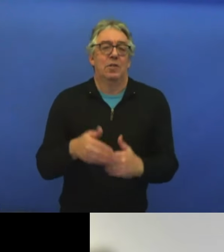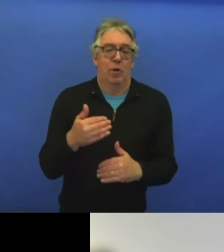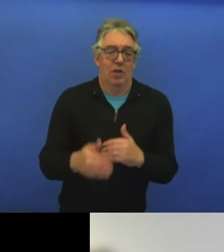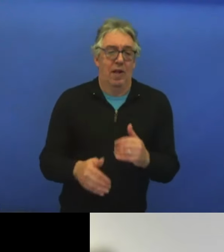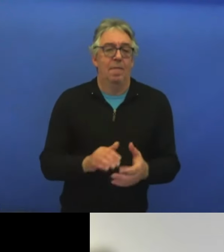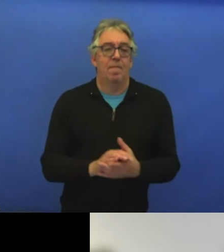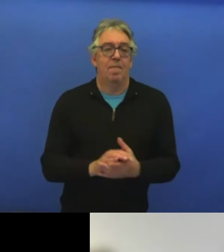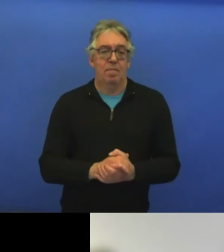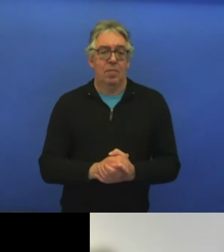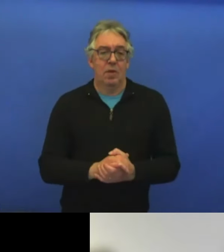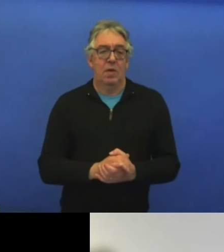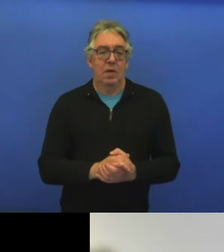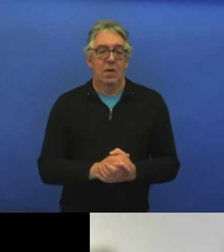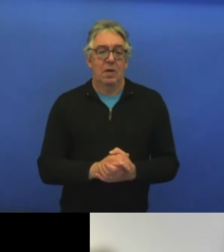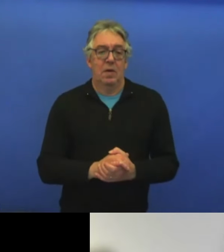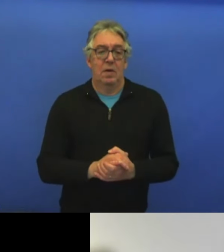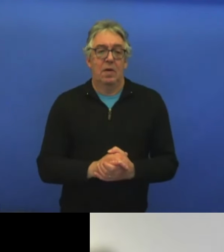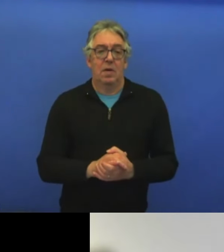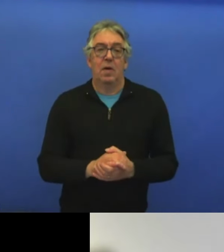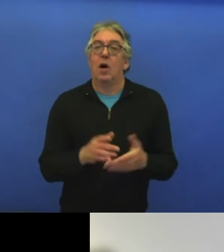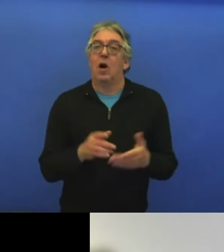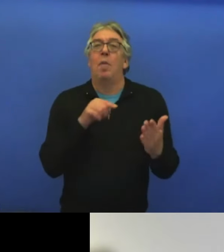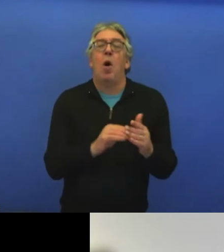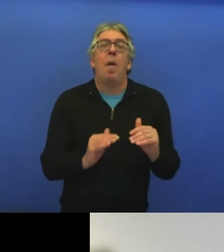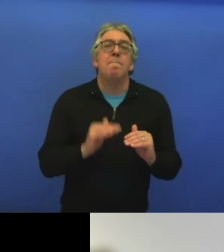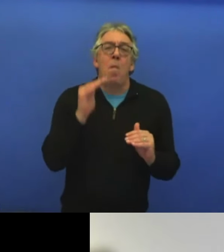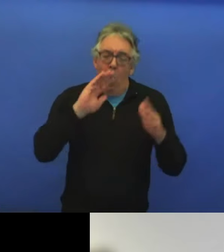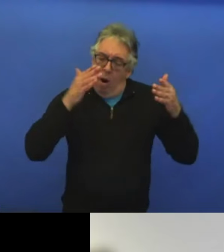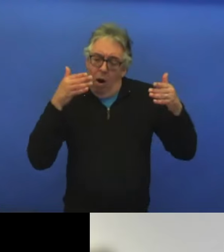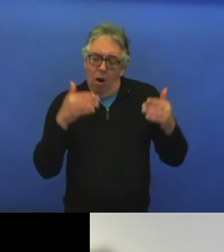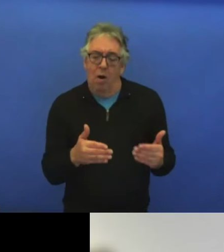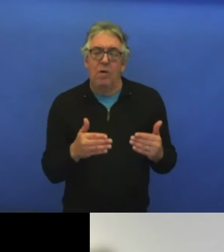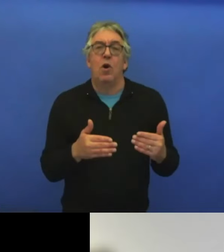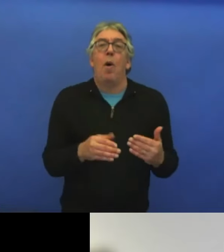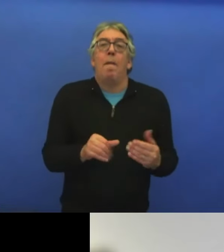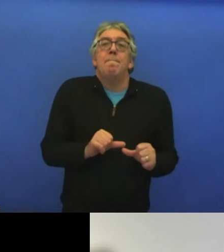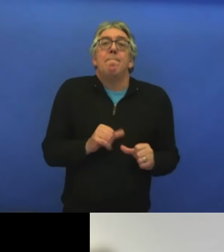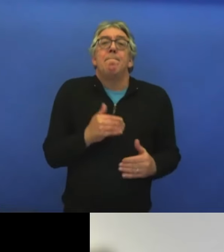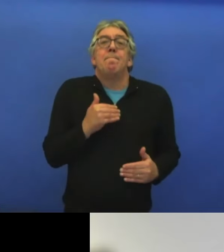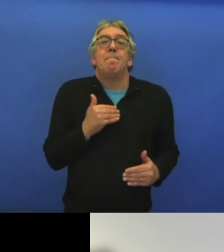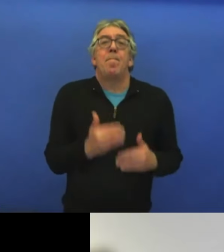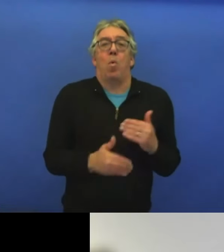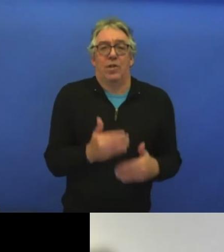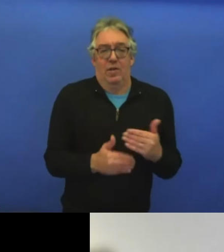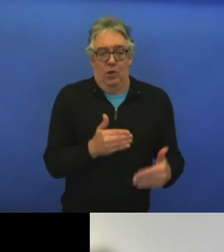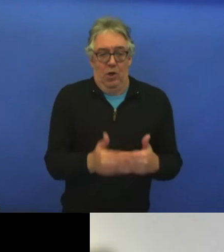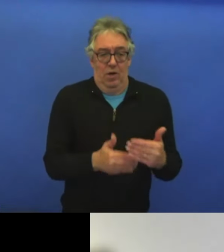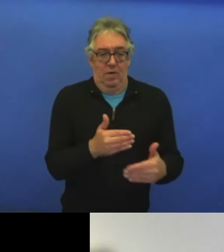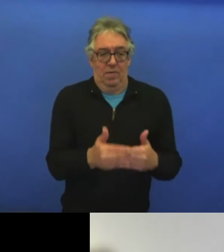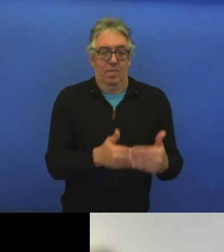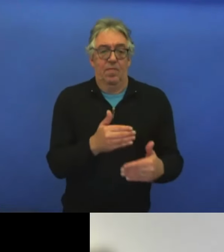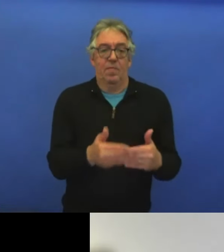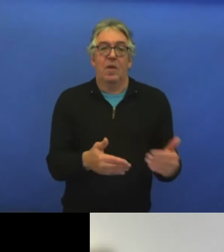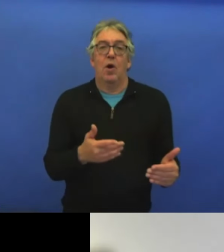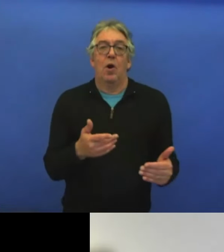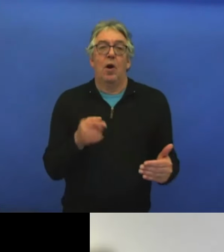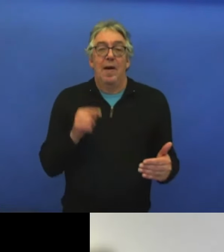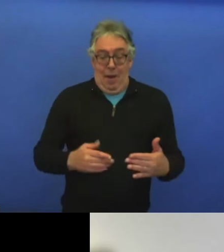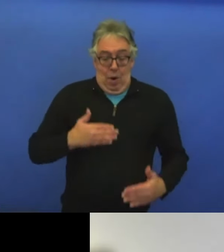but rather what has to happen next, right, in terms of accommodation throughout, reasonable